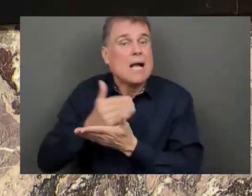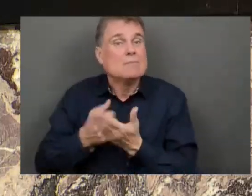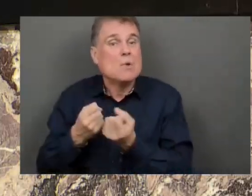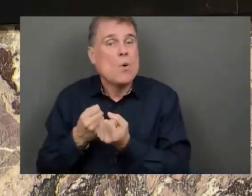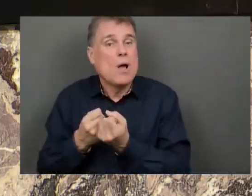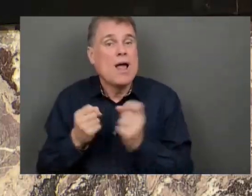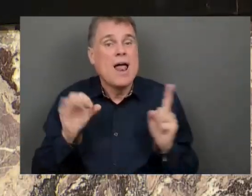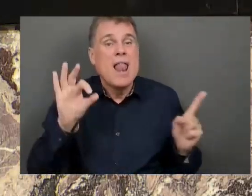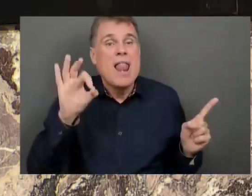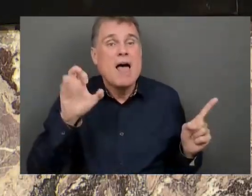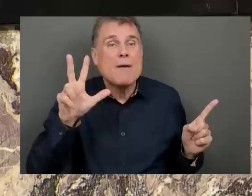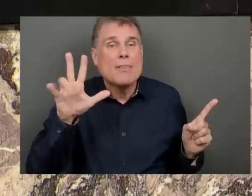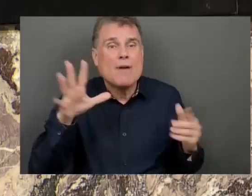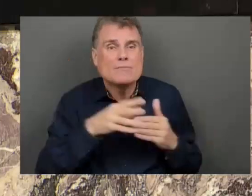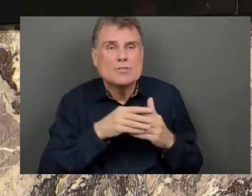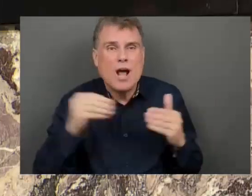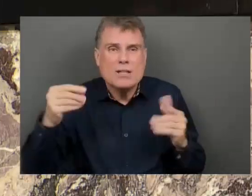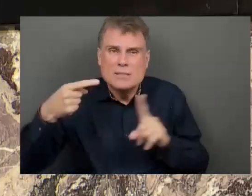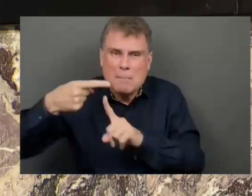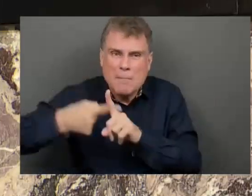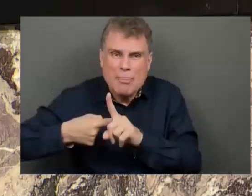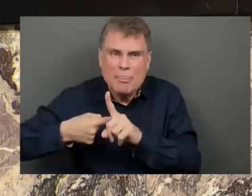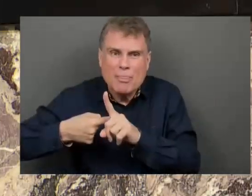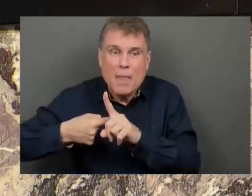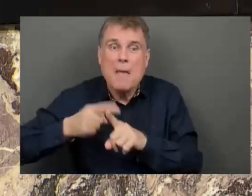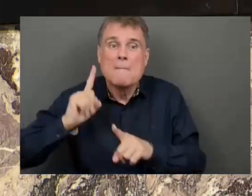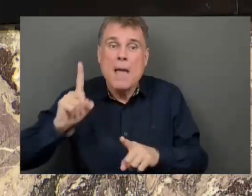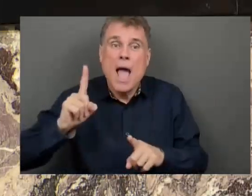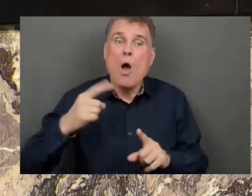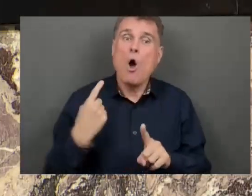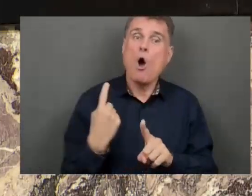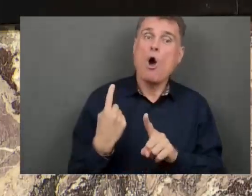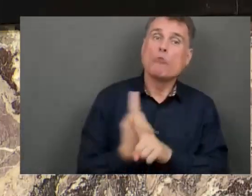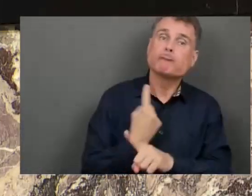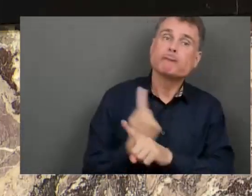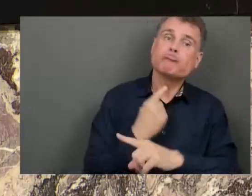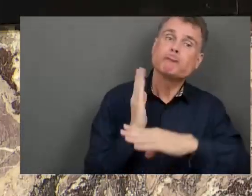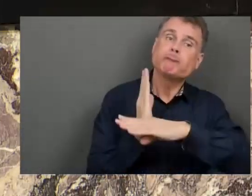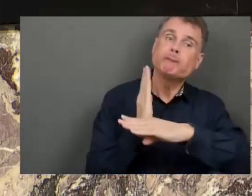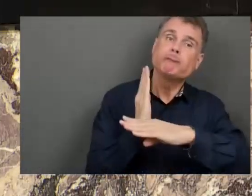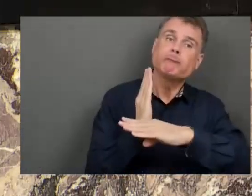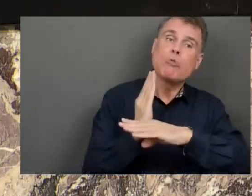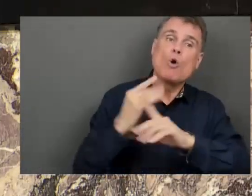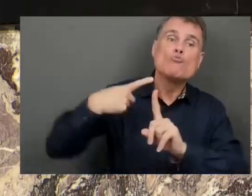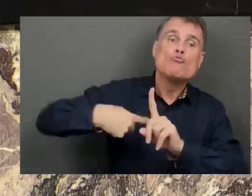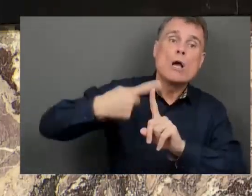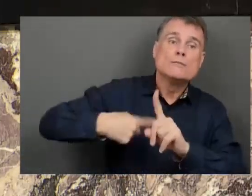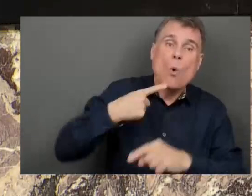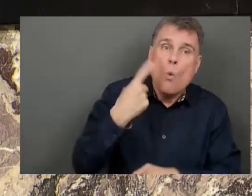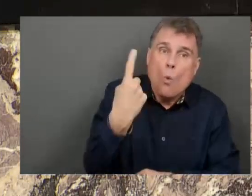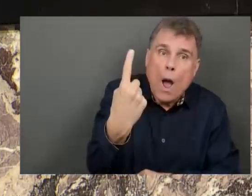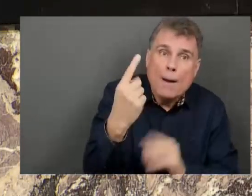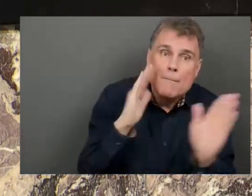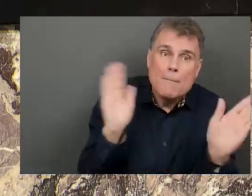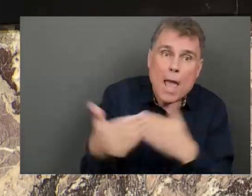Rentals.ca reported this morning that the average rent for a 1-bedroom in Vancouver is